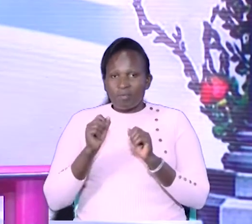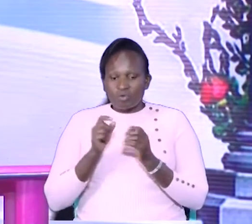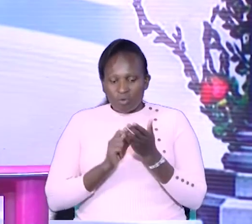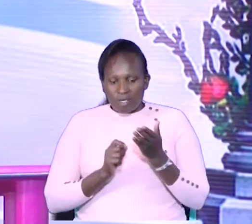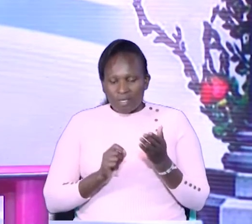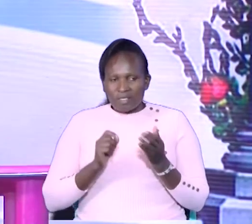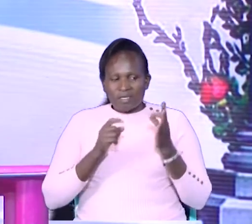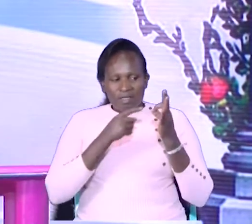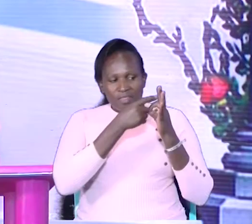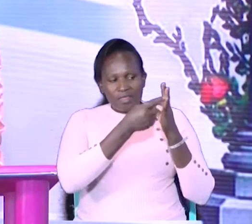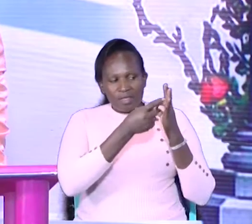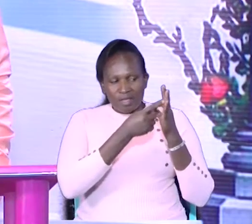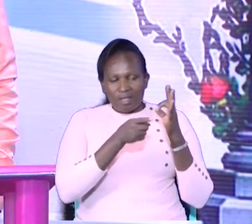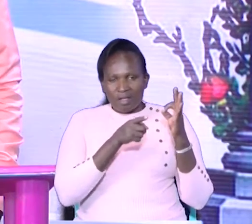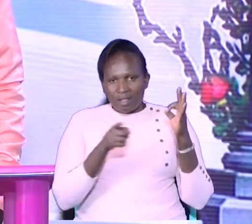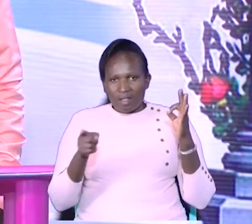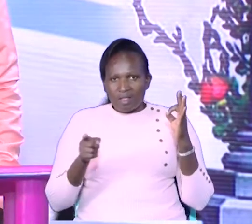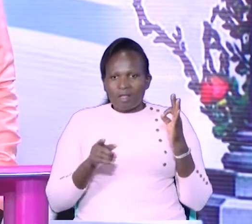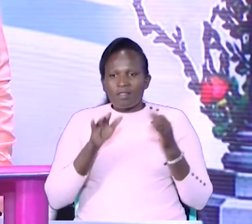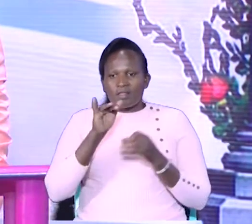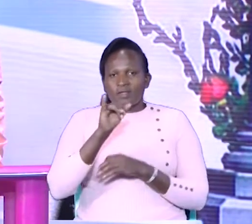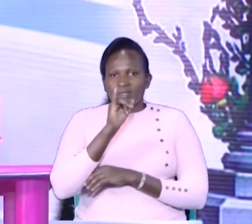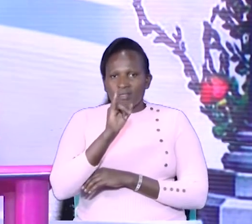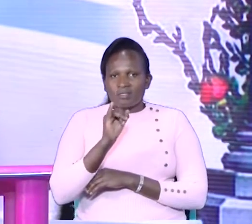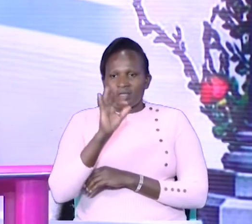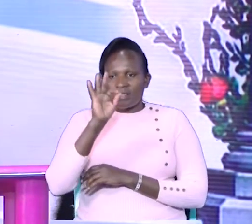kuandika 3 kati ya hizo, that is